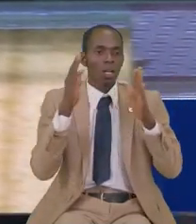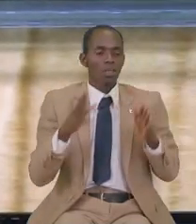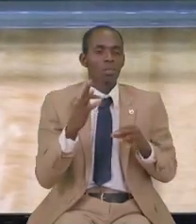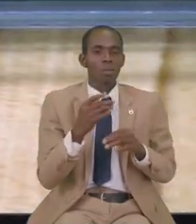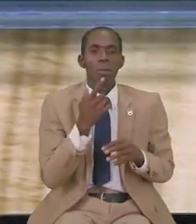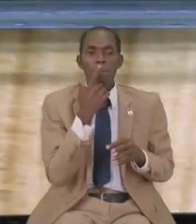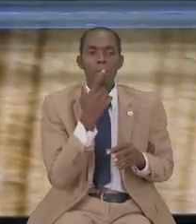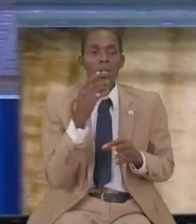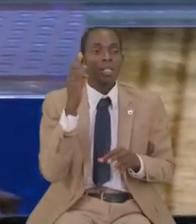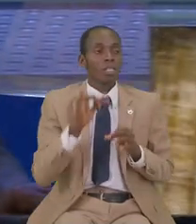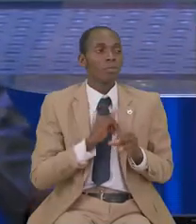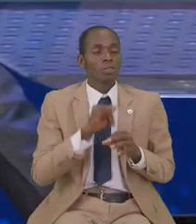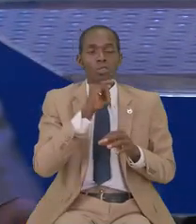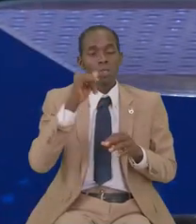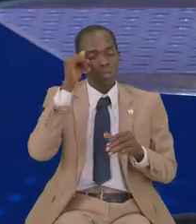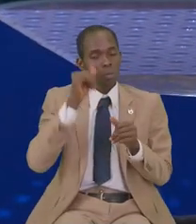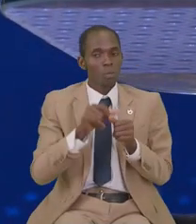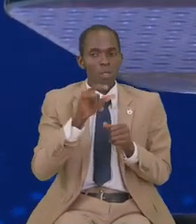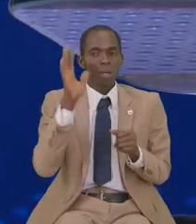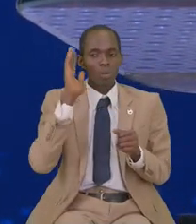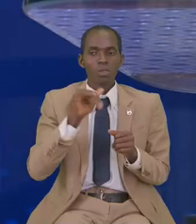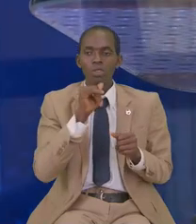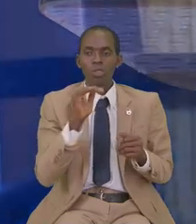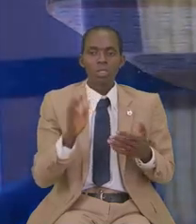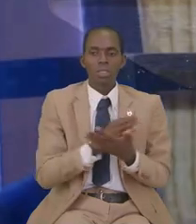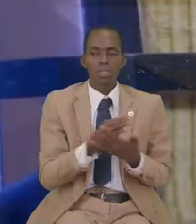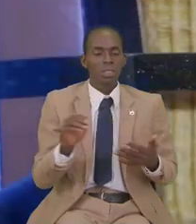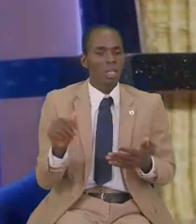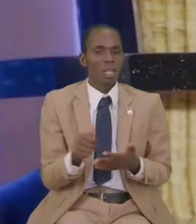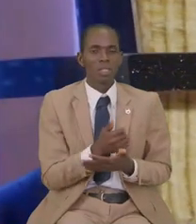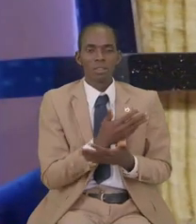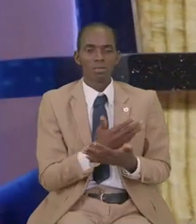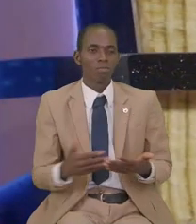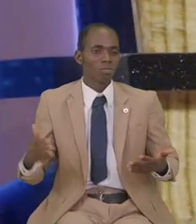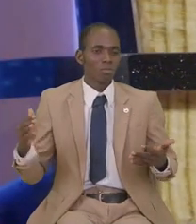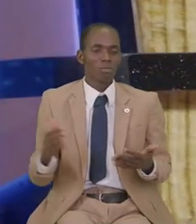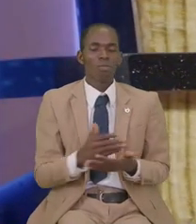I will not sing any song. Let my tongue cleave to the root